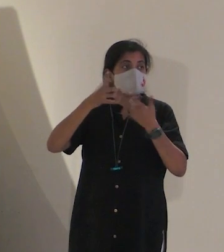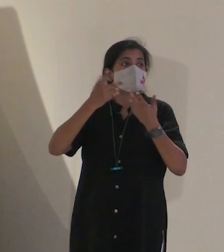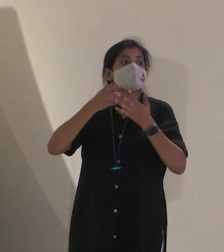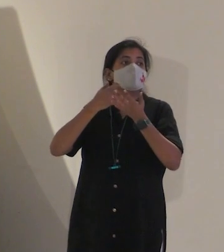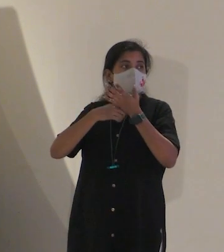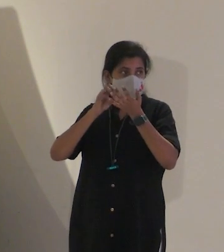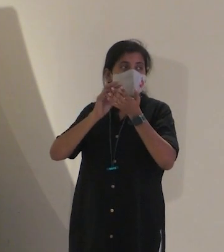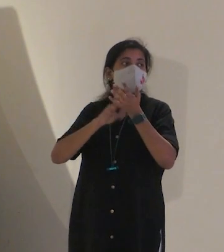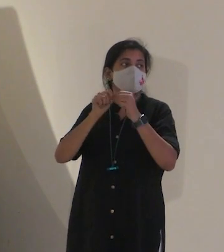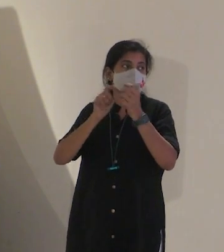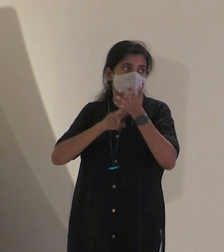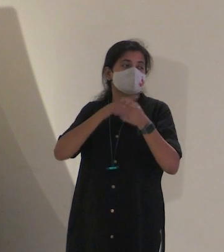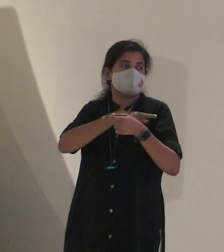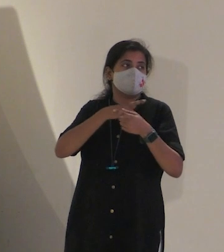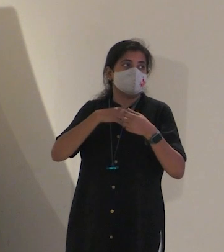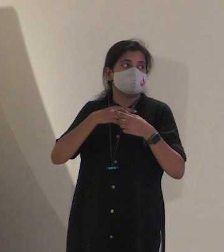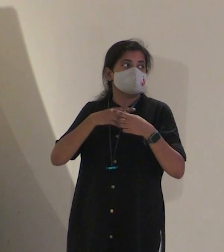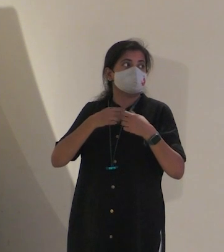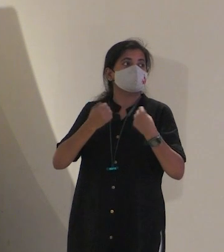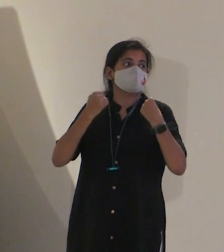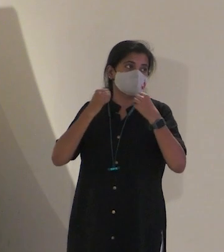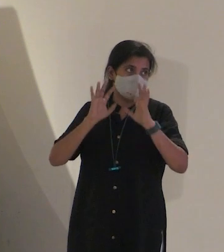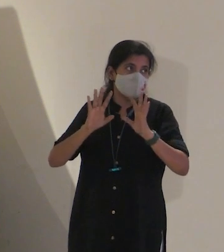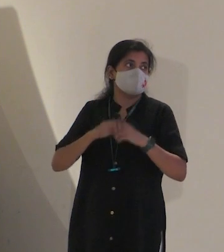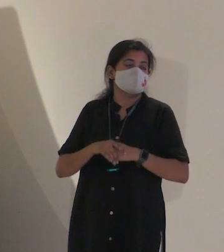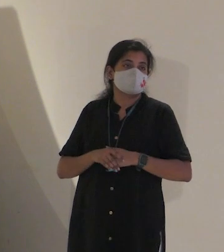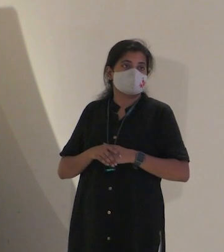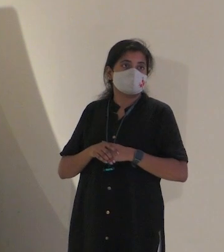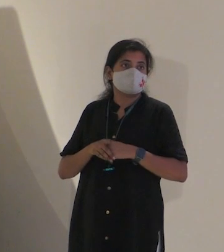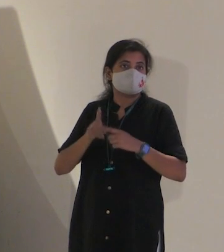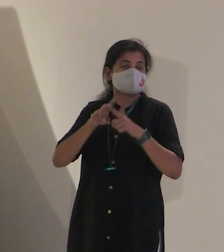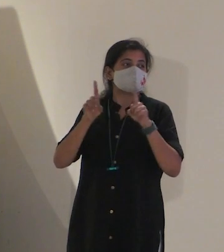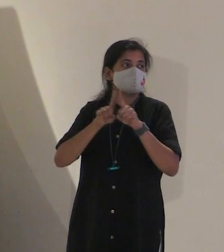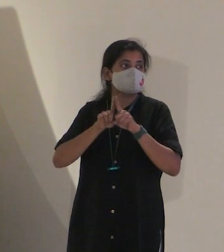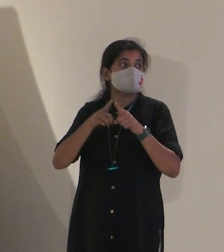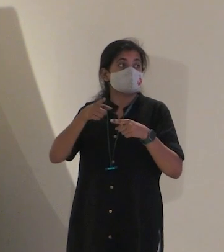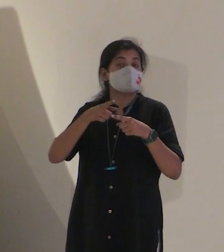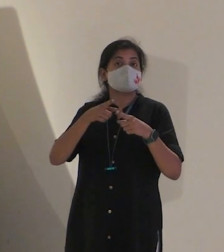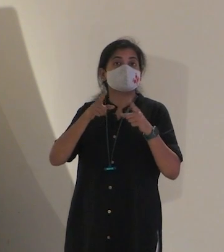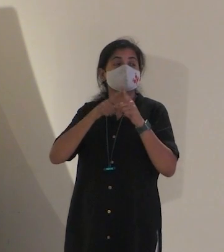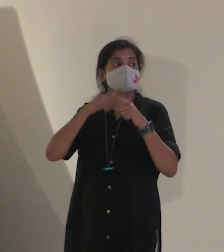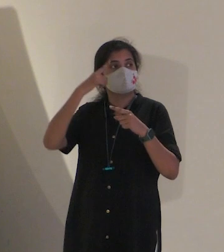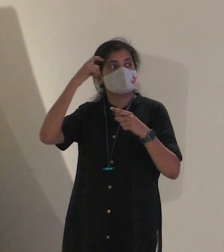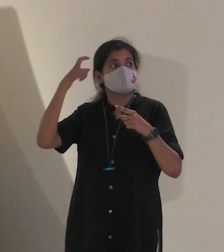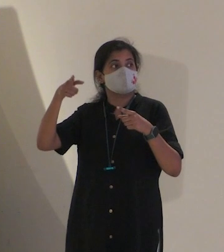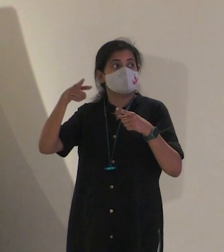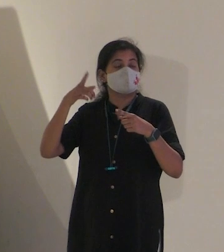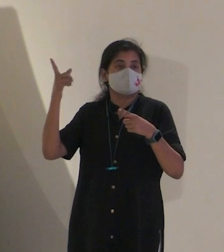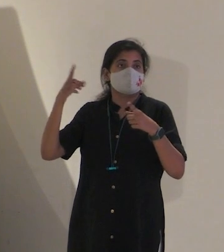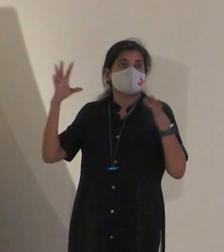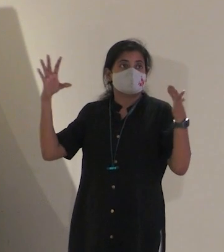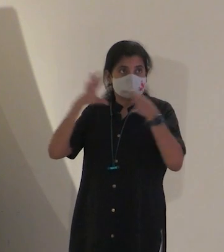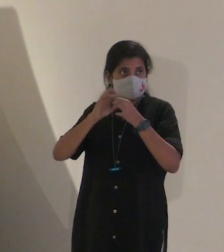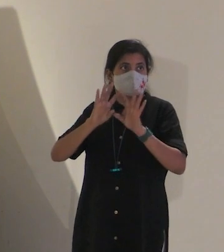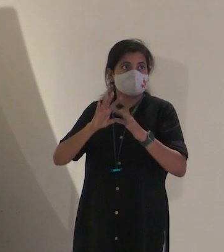six-pack. Oh. And that sort of gives the impression that the British are the new Rome. So